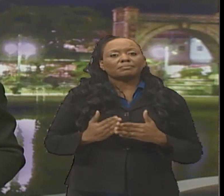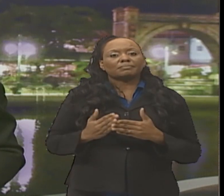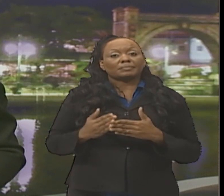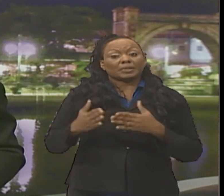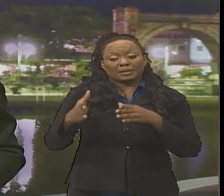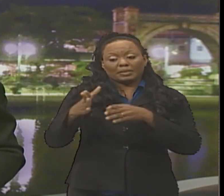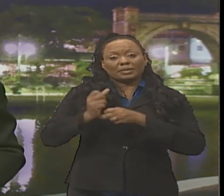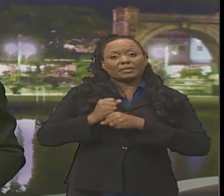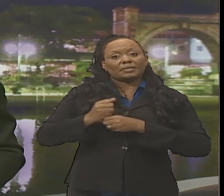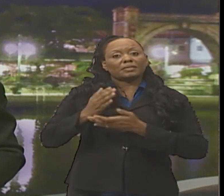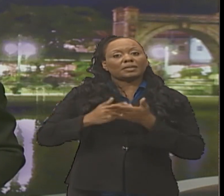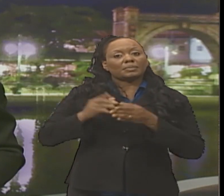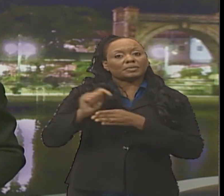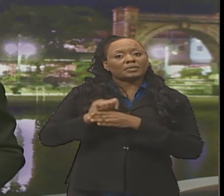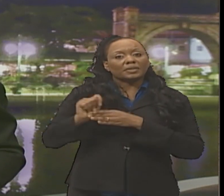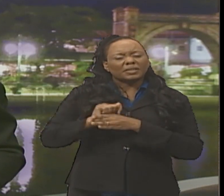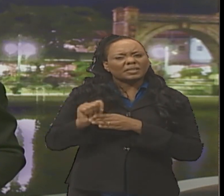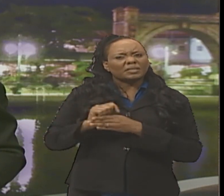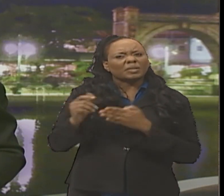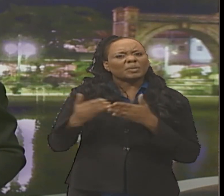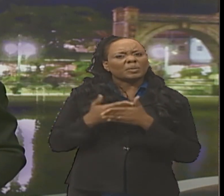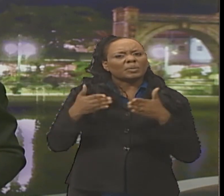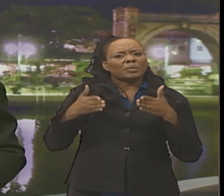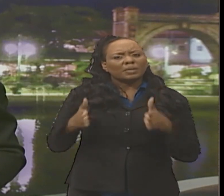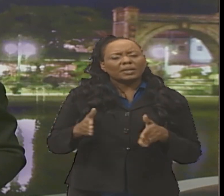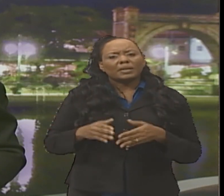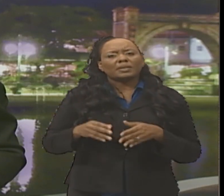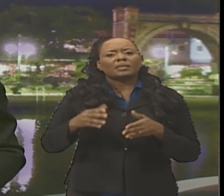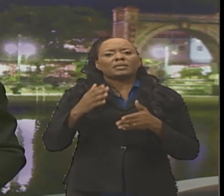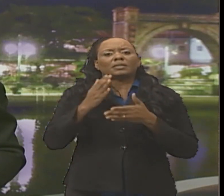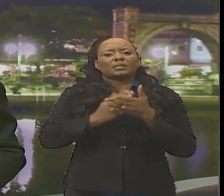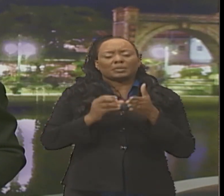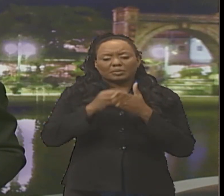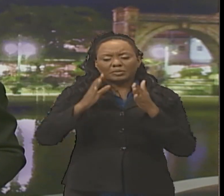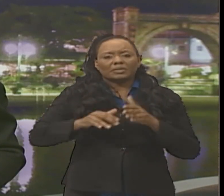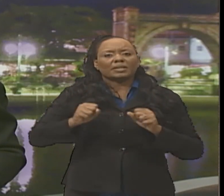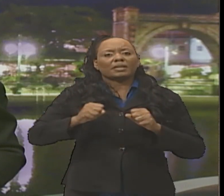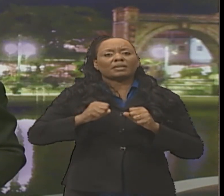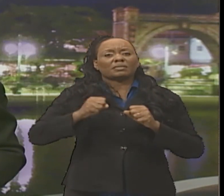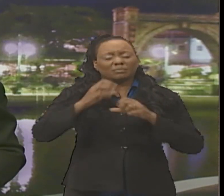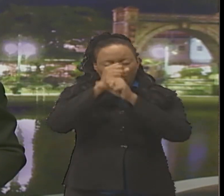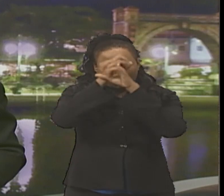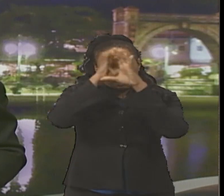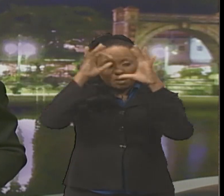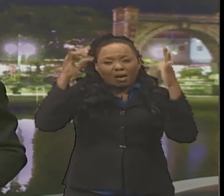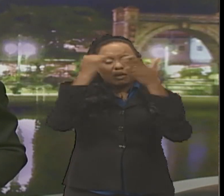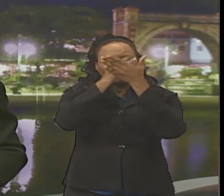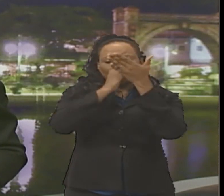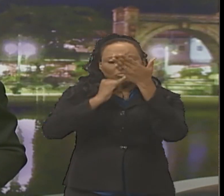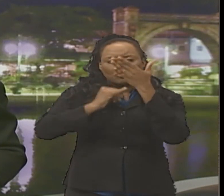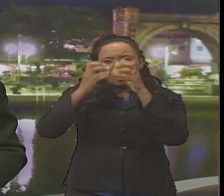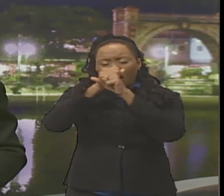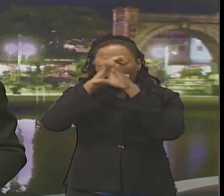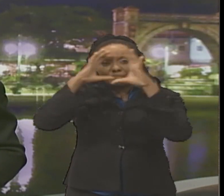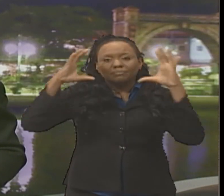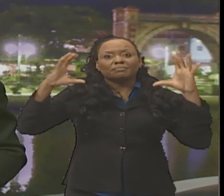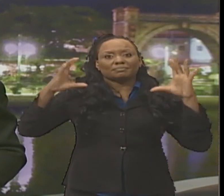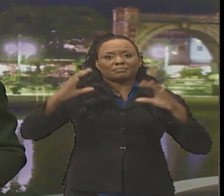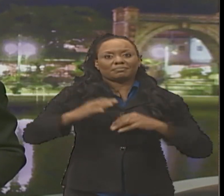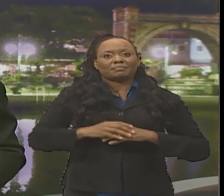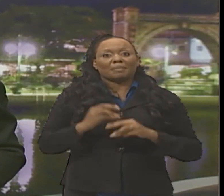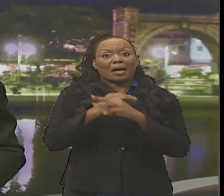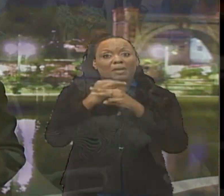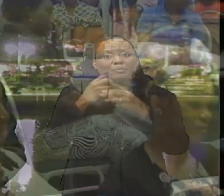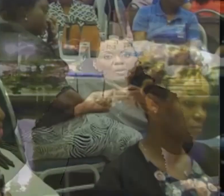to training in a new model that allows pupils to draw and visualize mathematical concepts to solve problems. The Singapore model